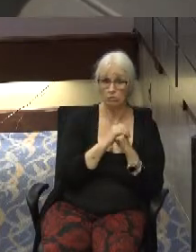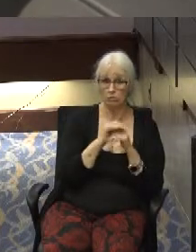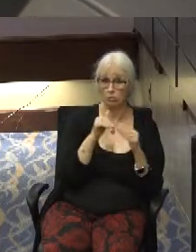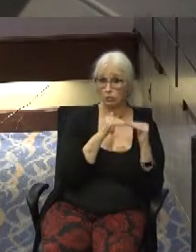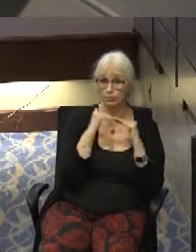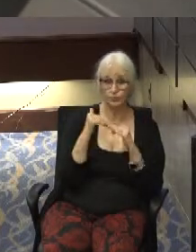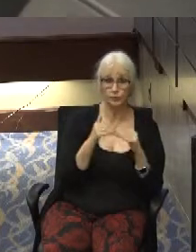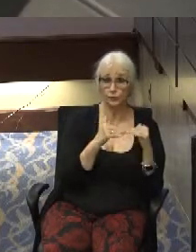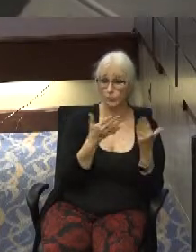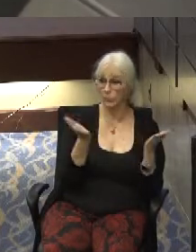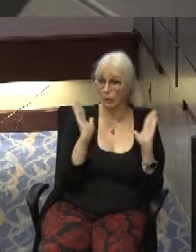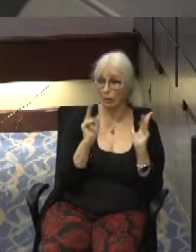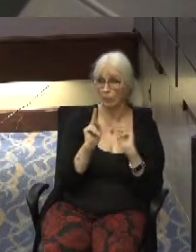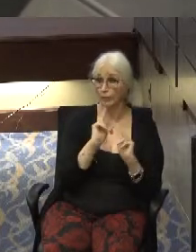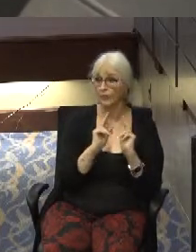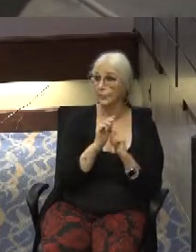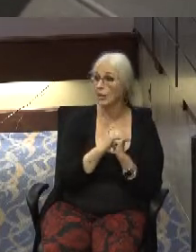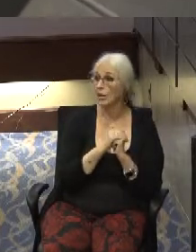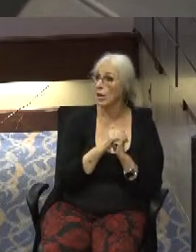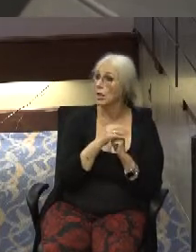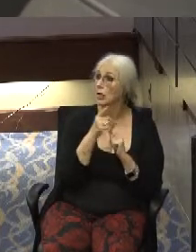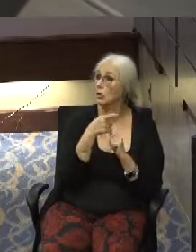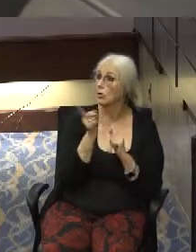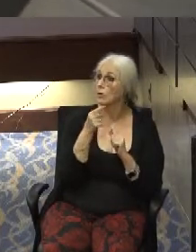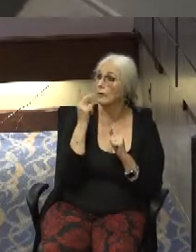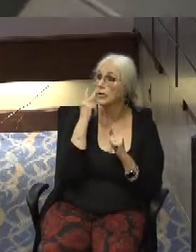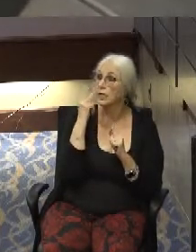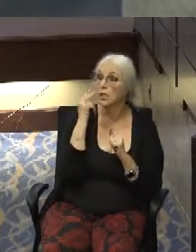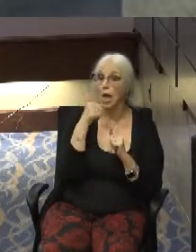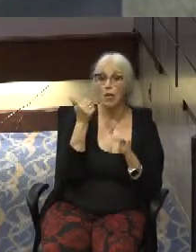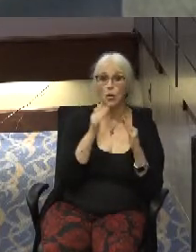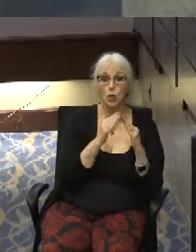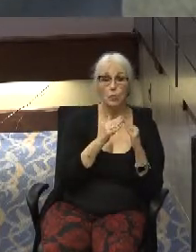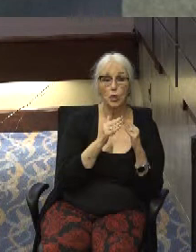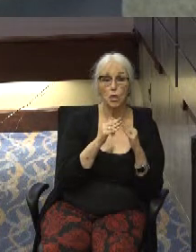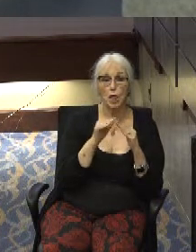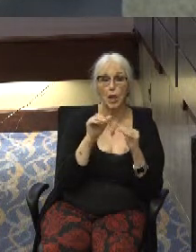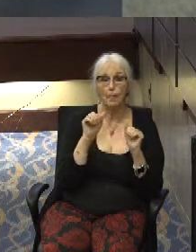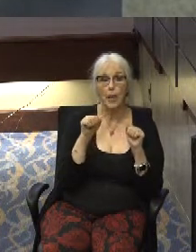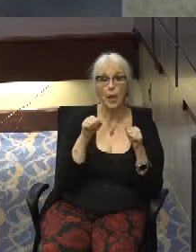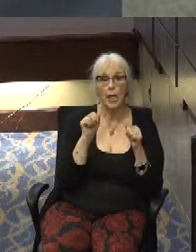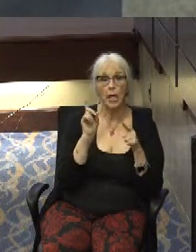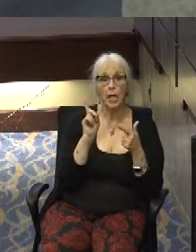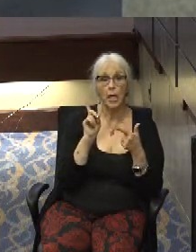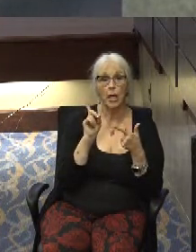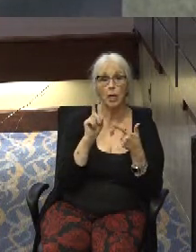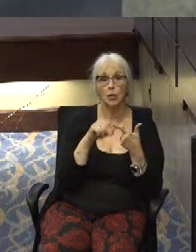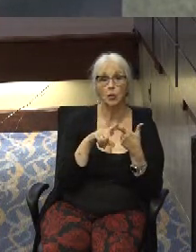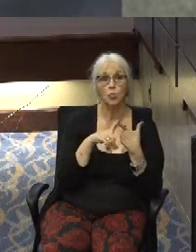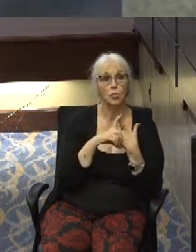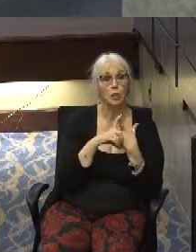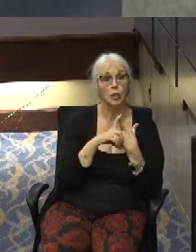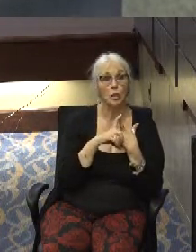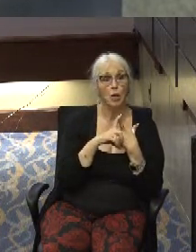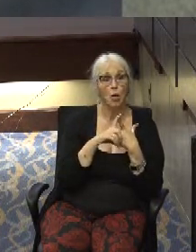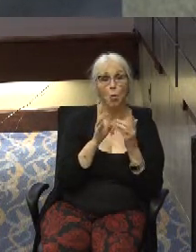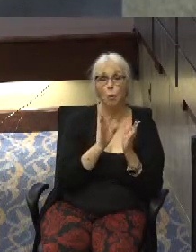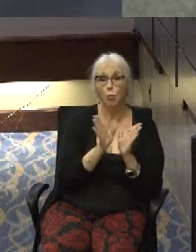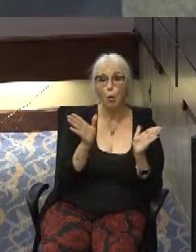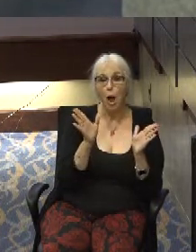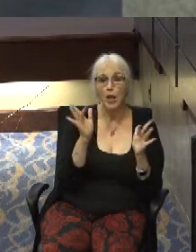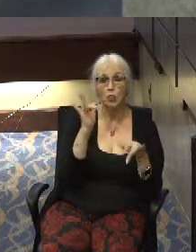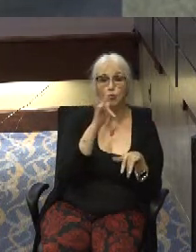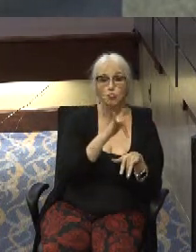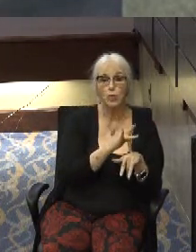I have a similar question on this. Have y'all seen in other communities an ability to have a wide reach of